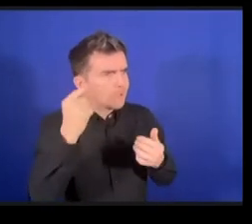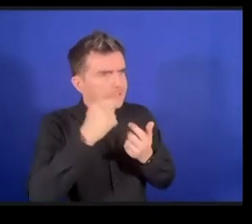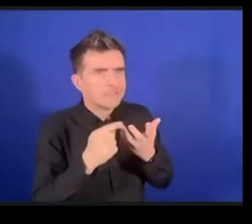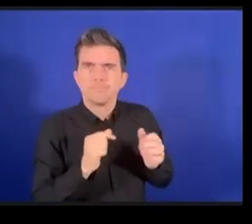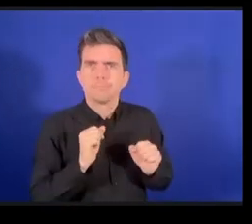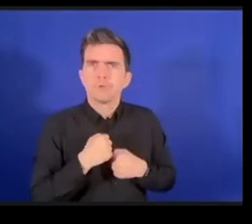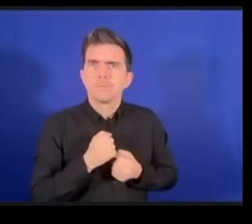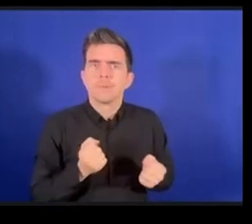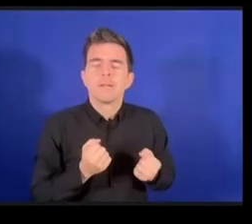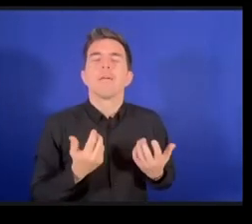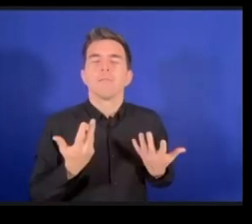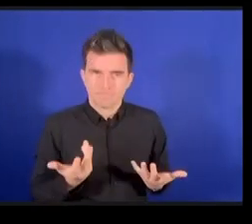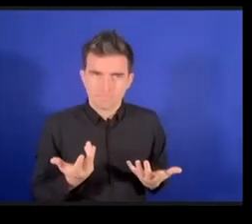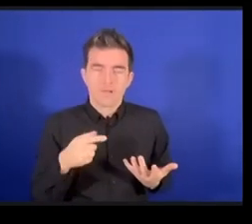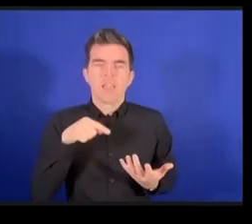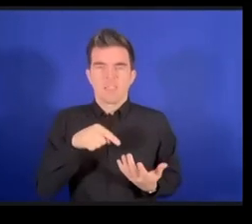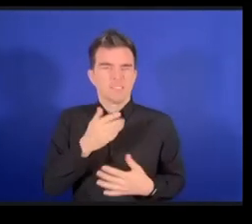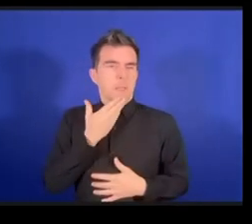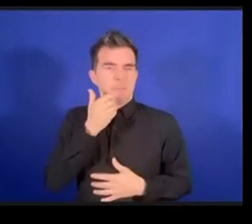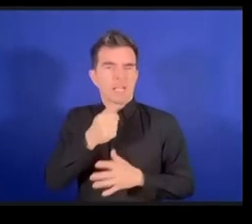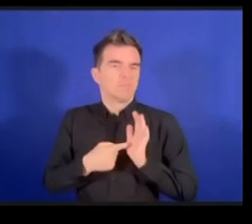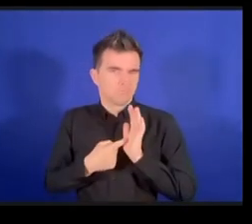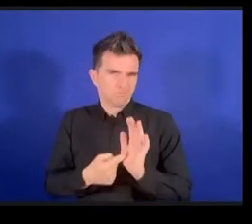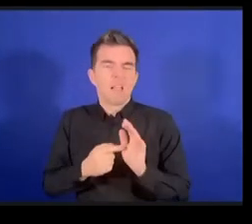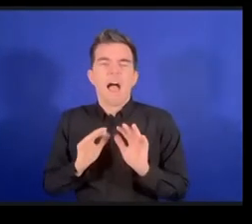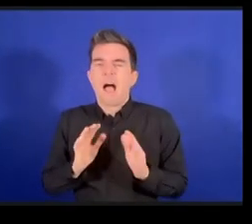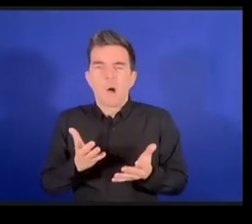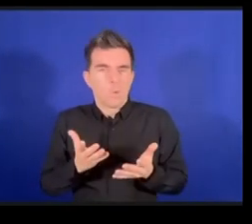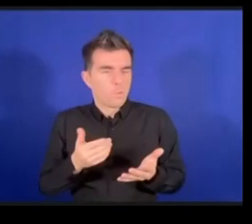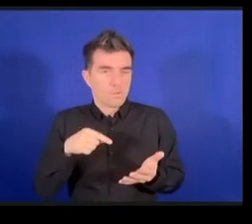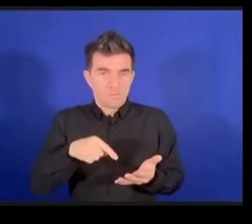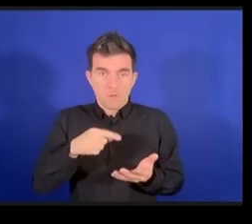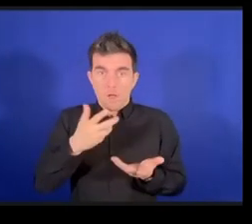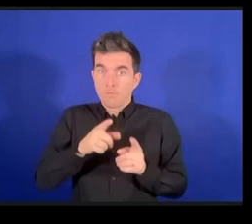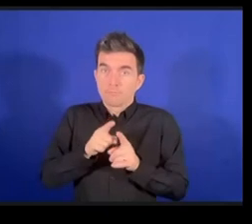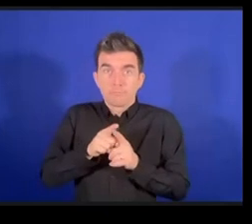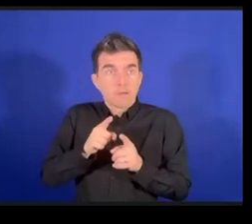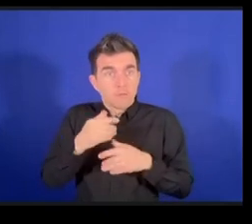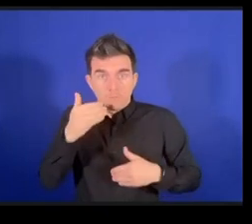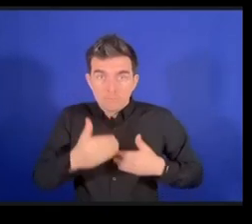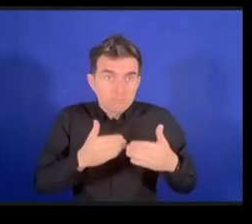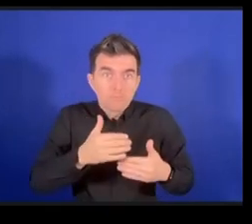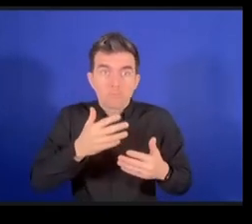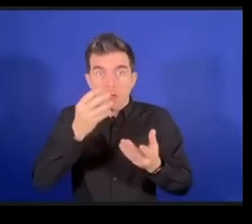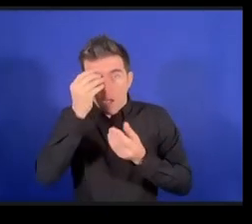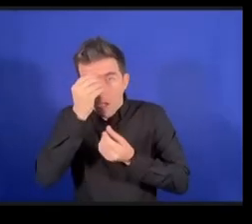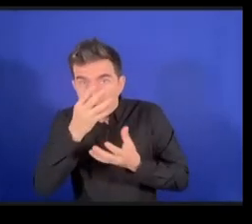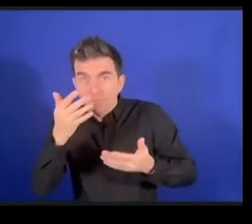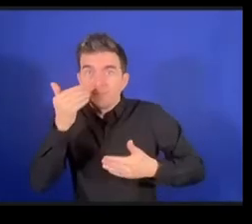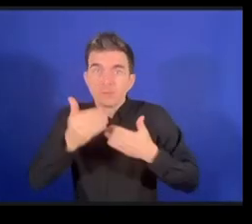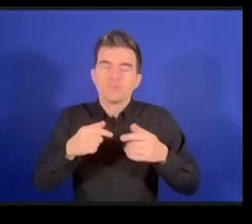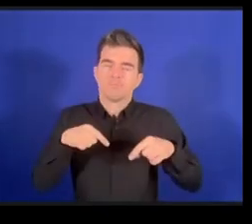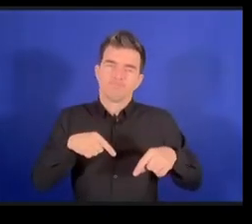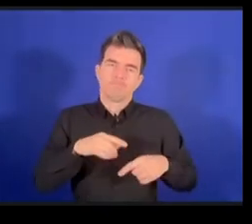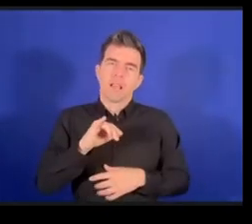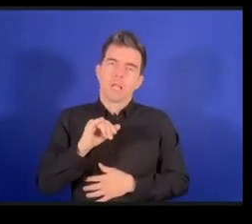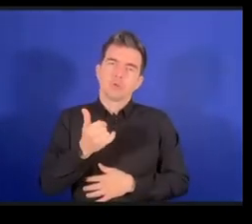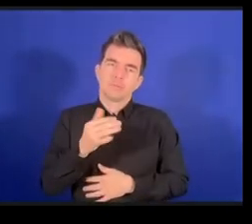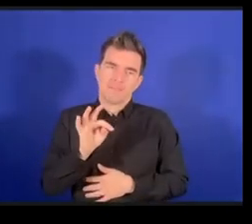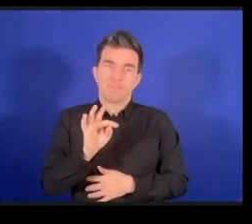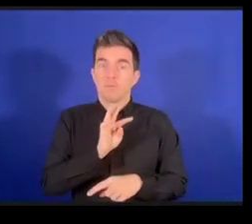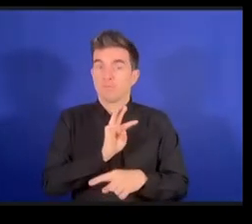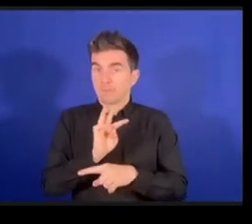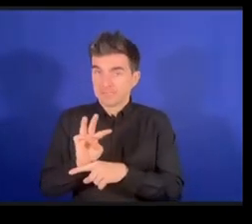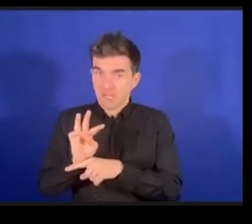igf uh website itself of 2023 so uh in that sense when Dynamic